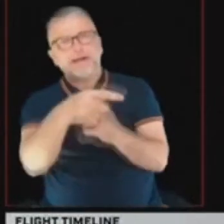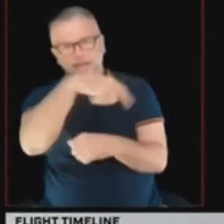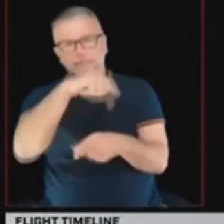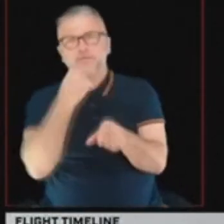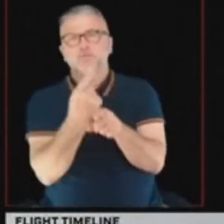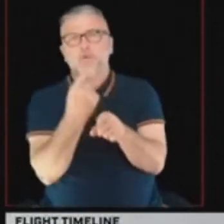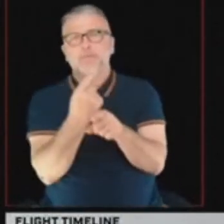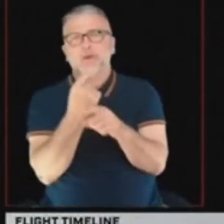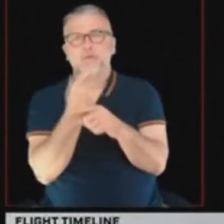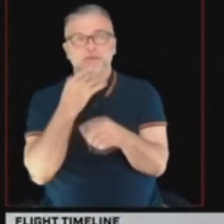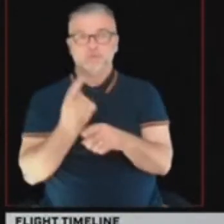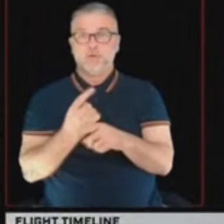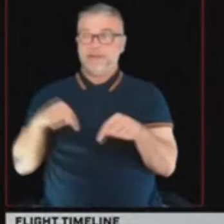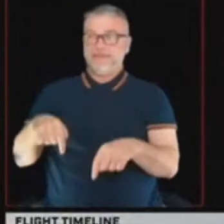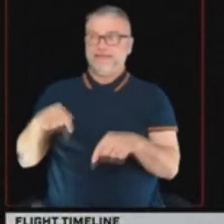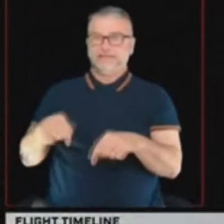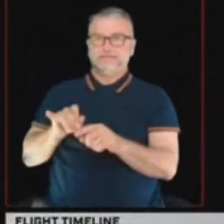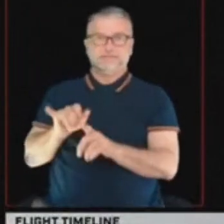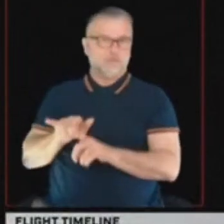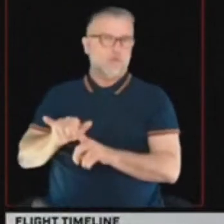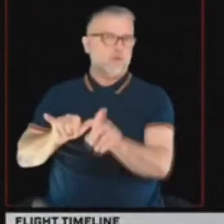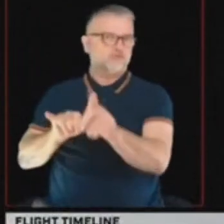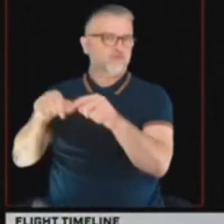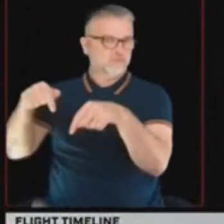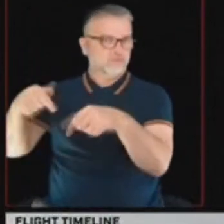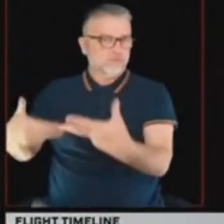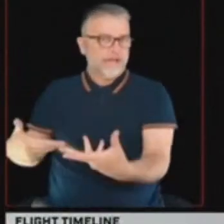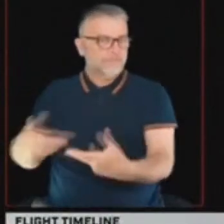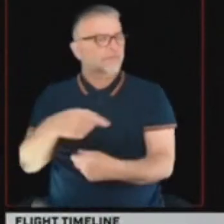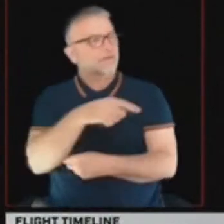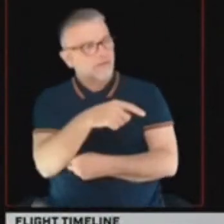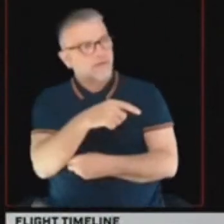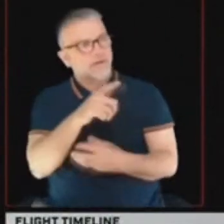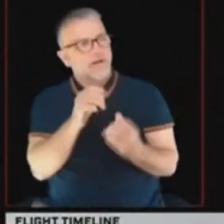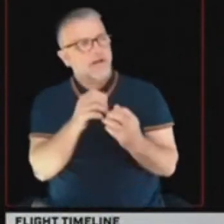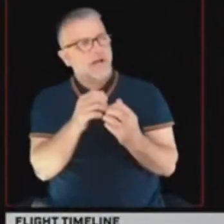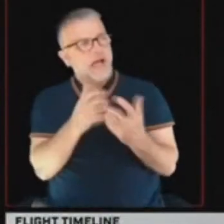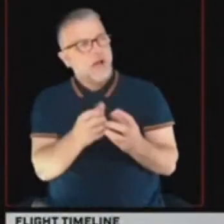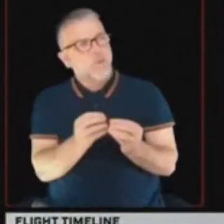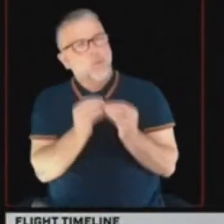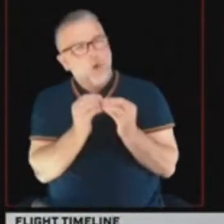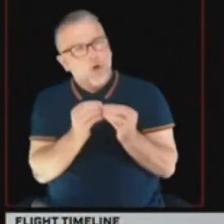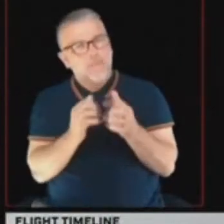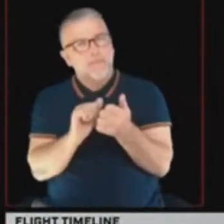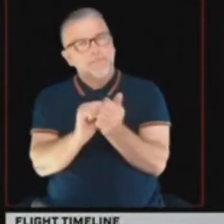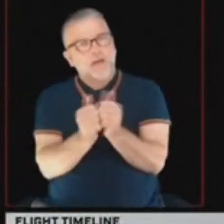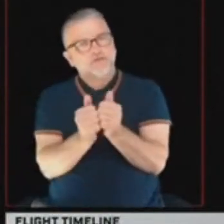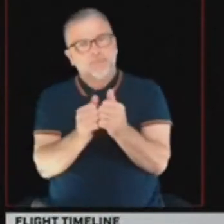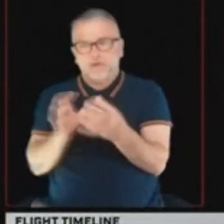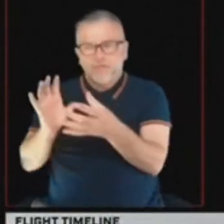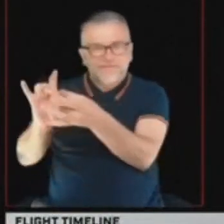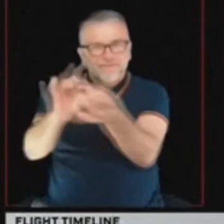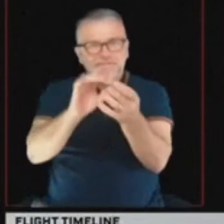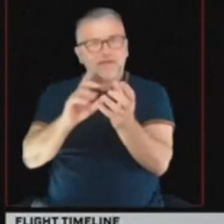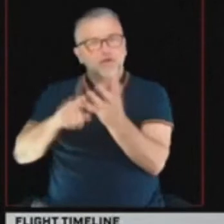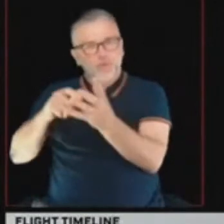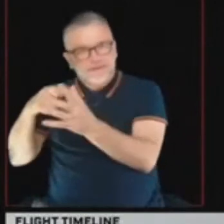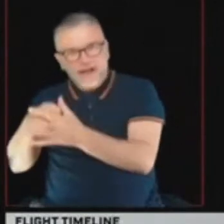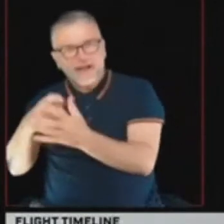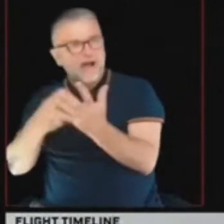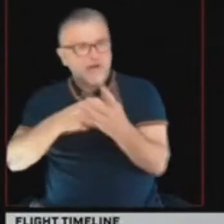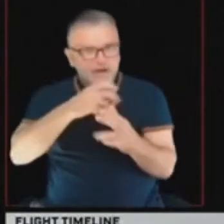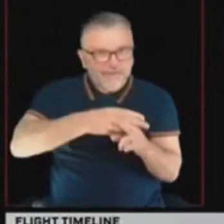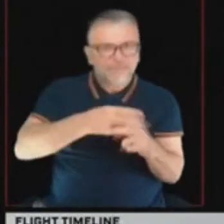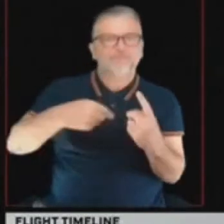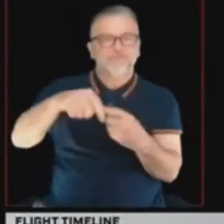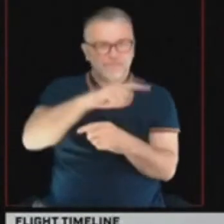this mission in particular is the value of the partnership. I think the international partnership in particular with the UK RAF. With all that's going